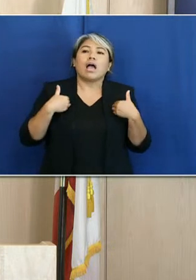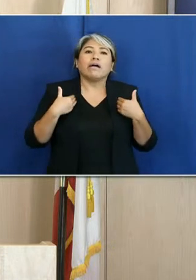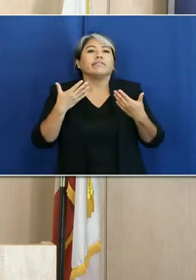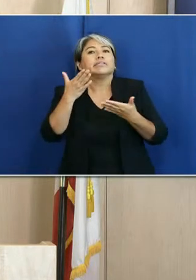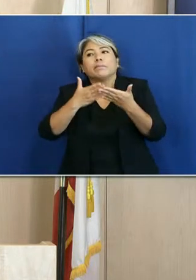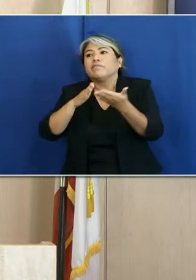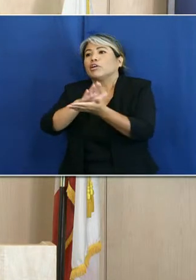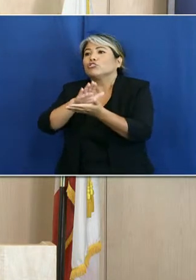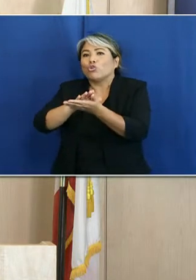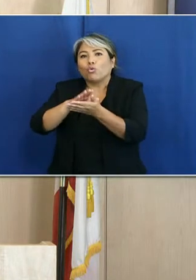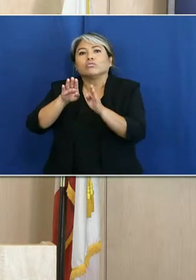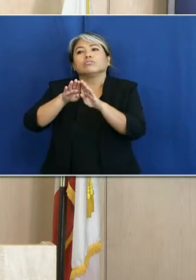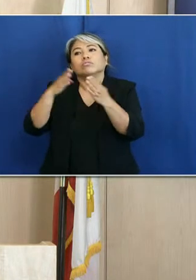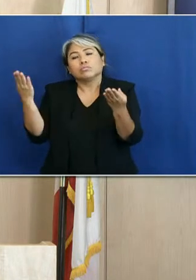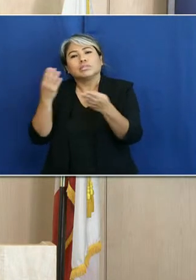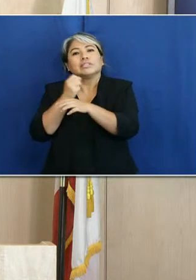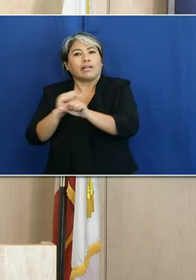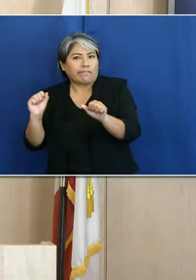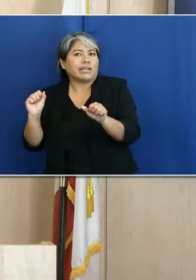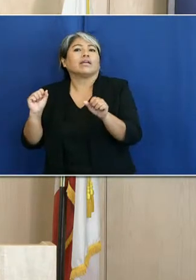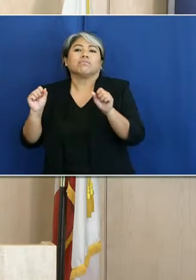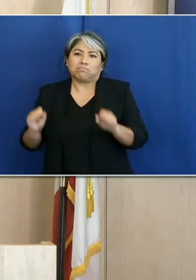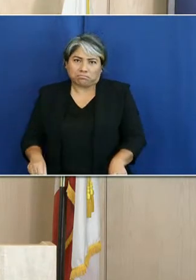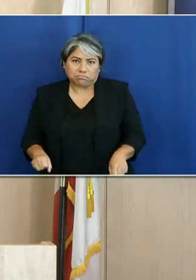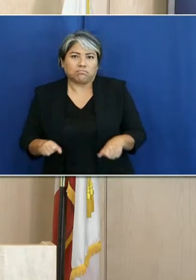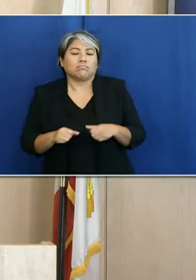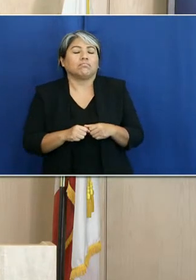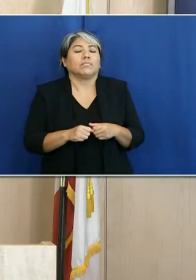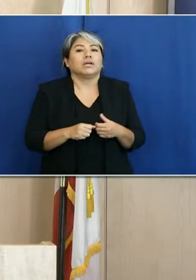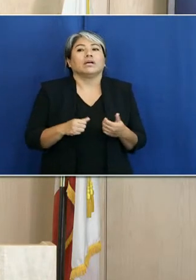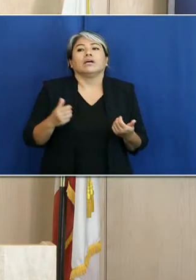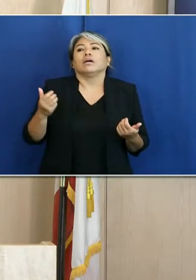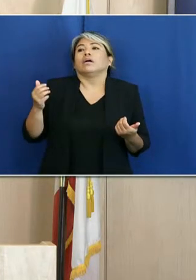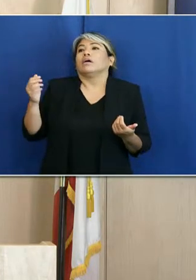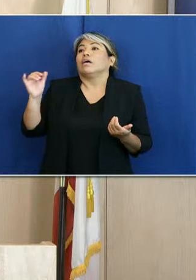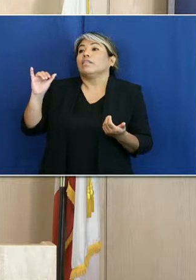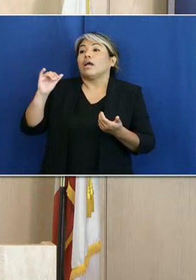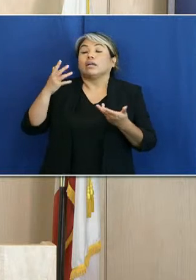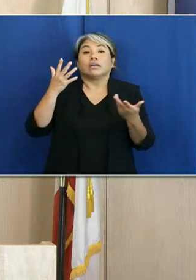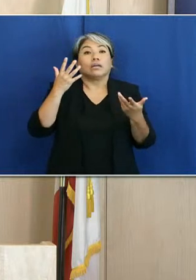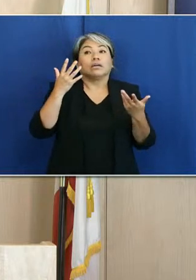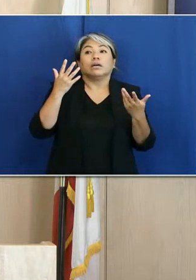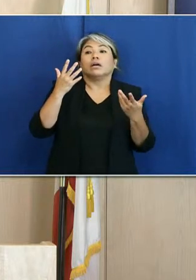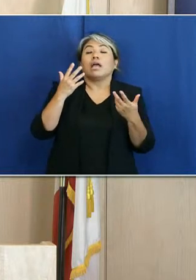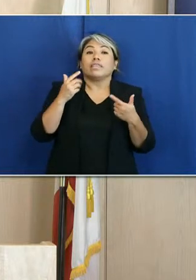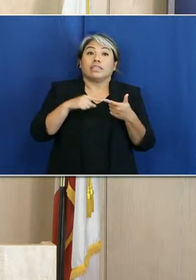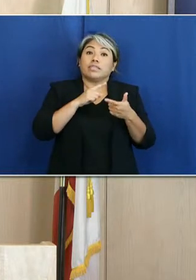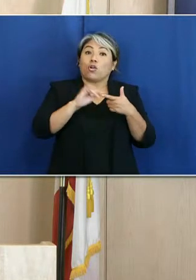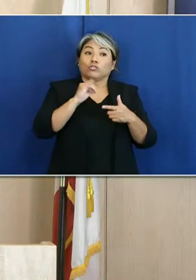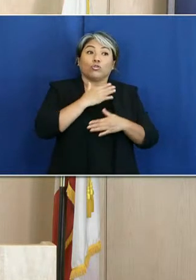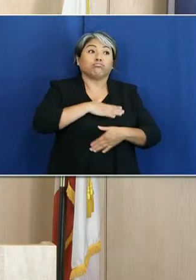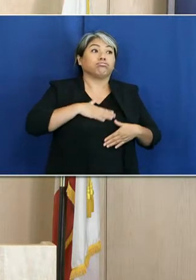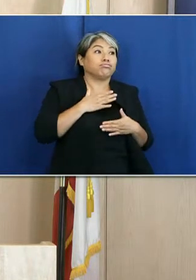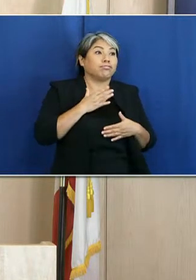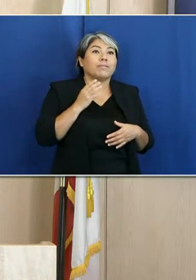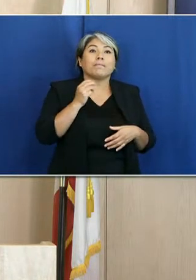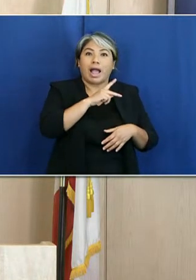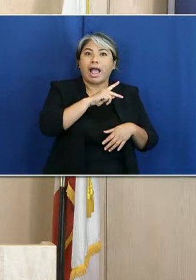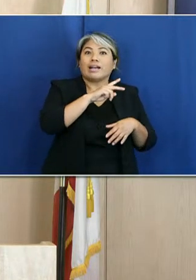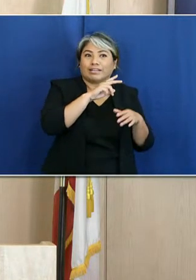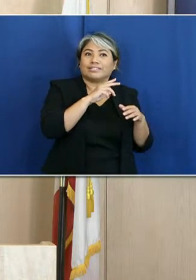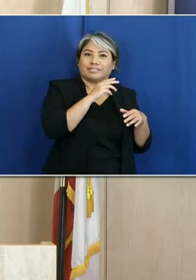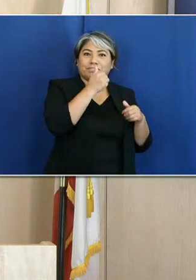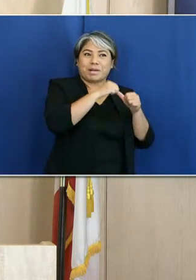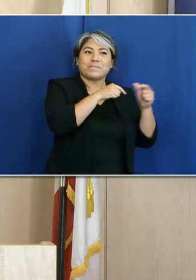of our schools safely reopened. We can do that in terms of getting large sections of what we enjoy in our life back. But until we get to